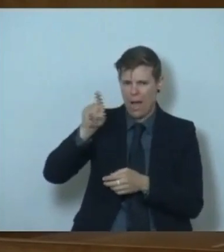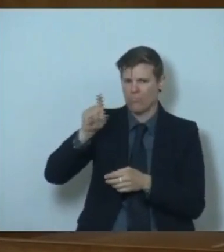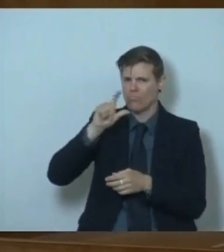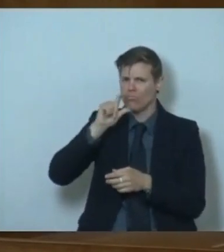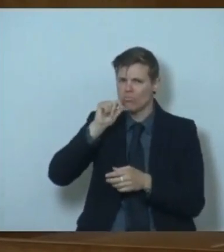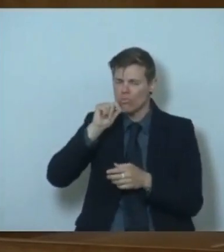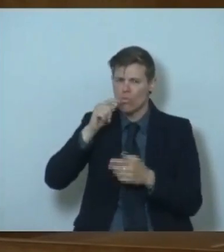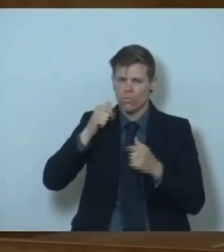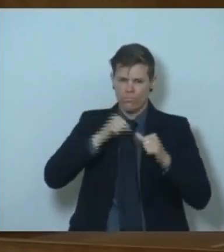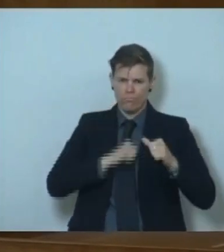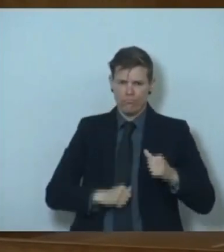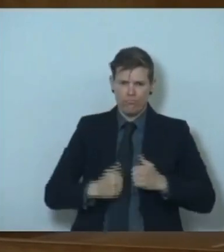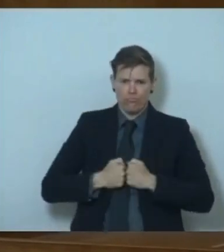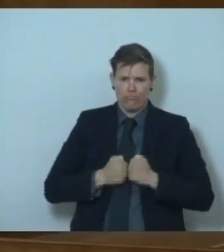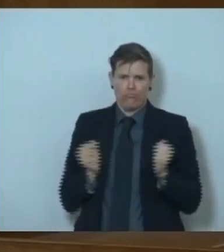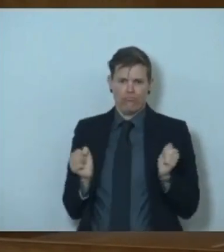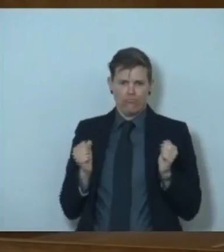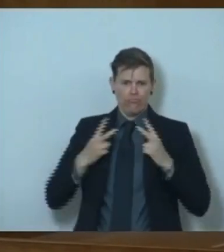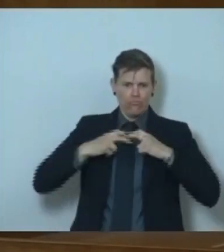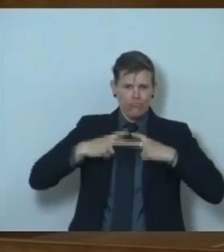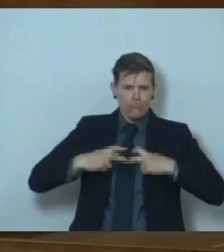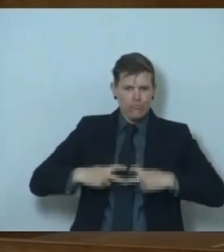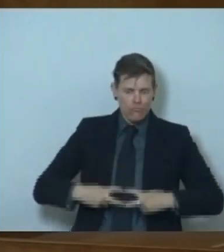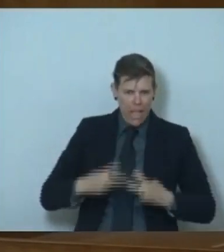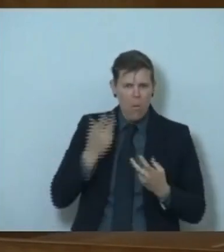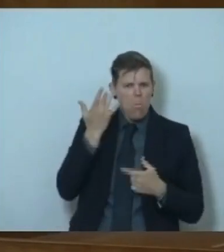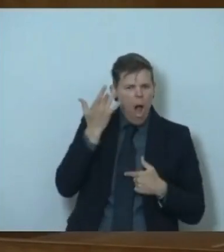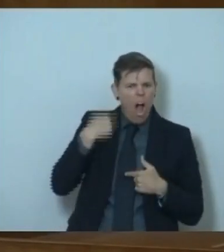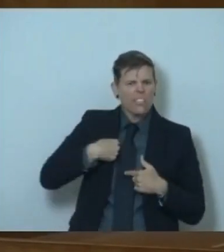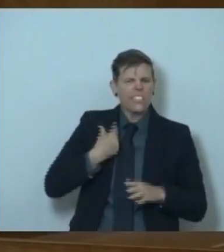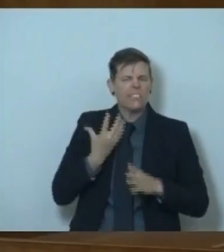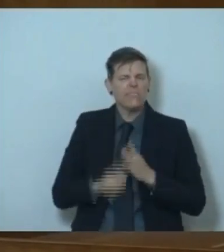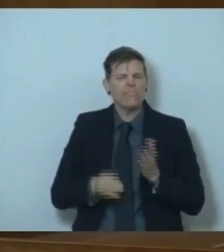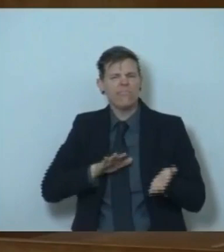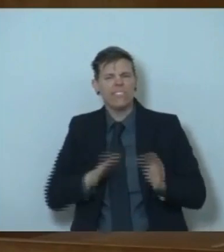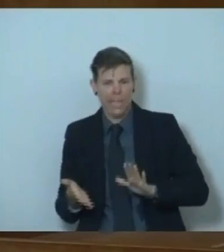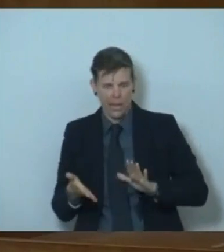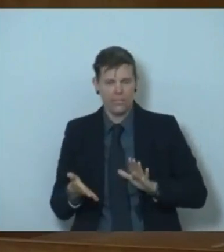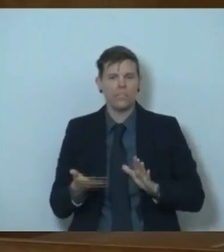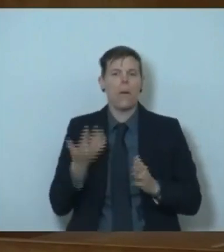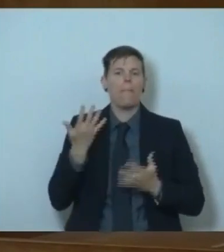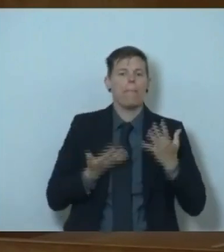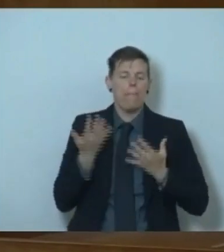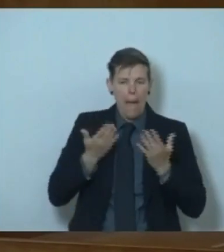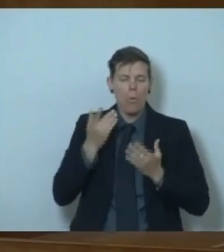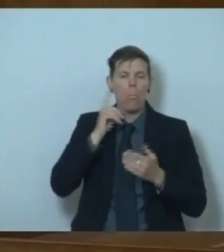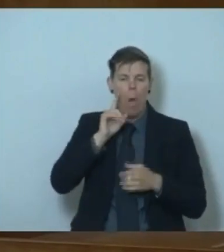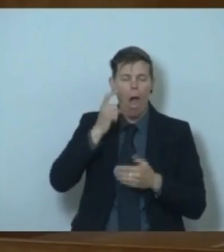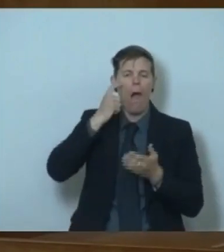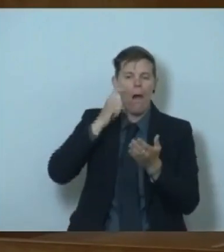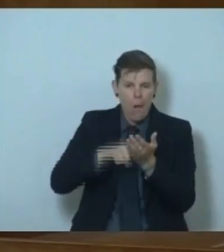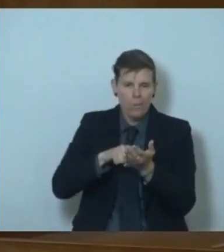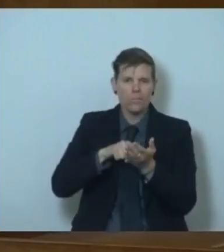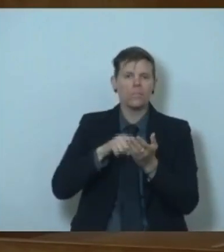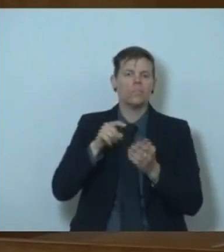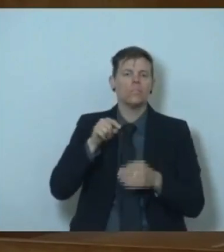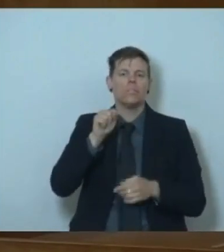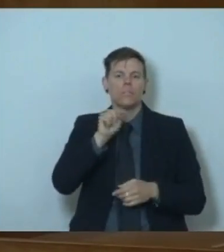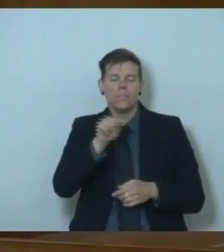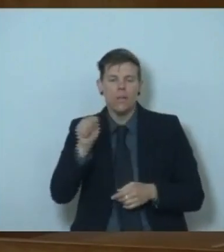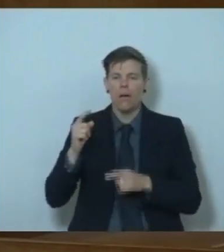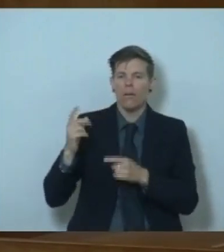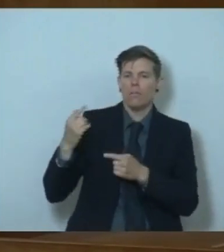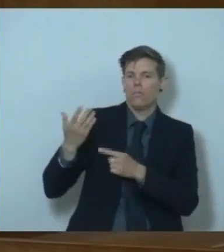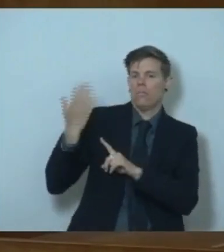to be other causes. It may be possible that we'll see retrospective identification of folks who died of COVID as